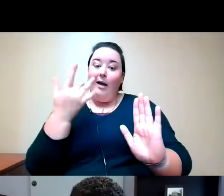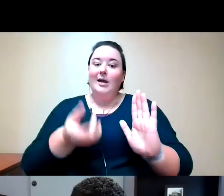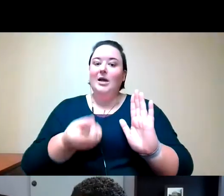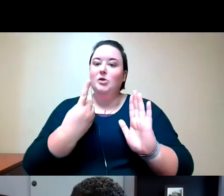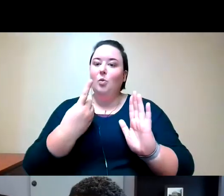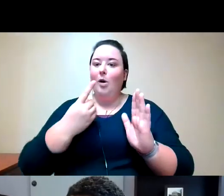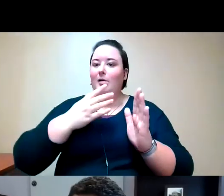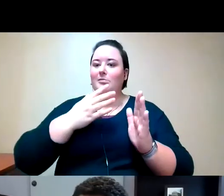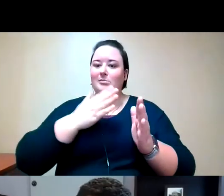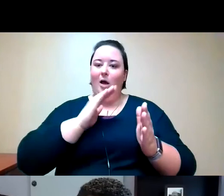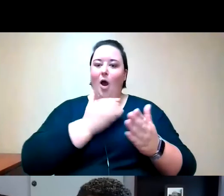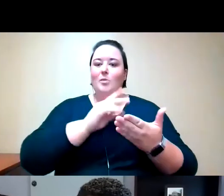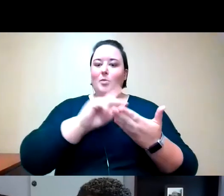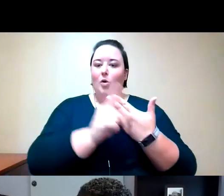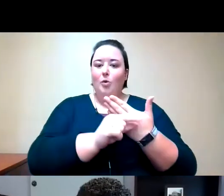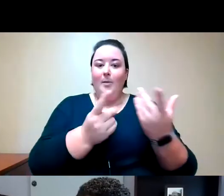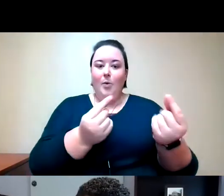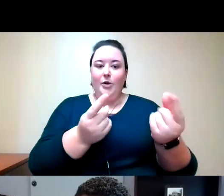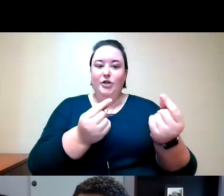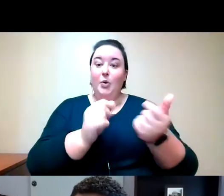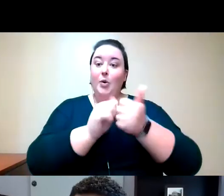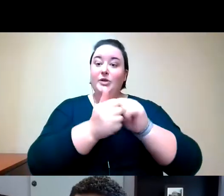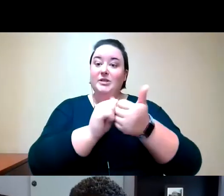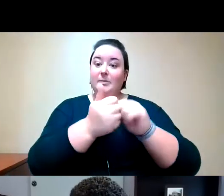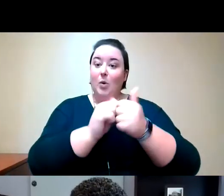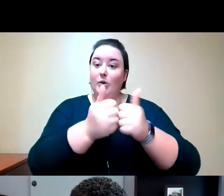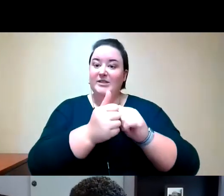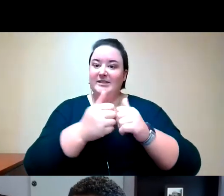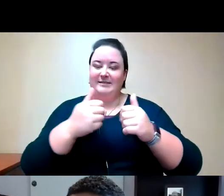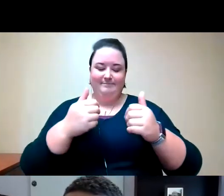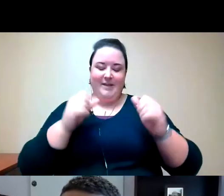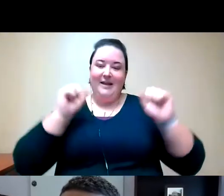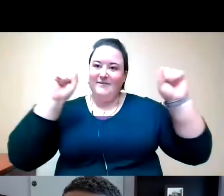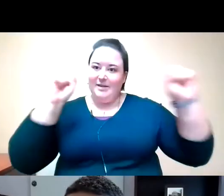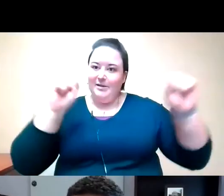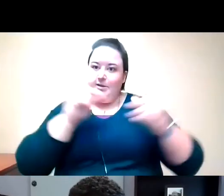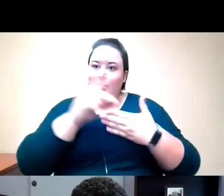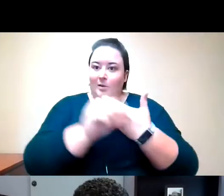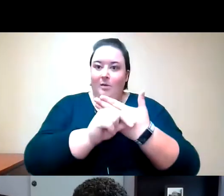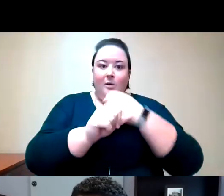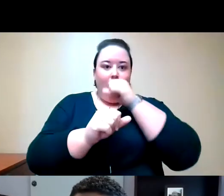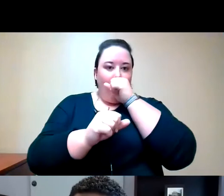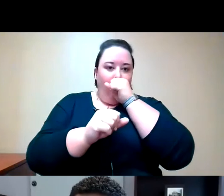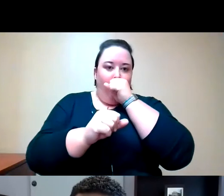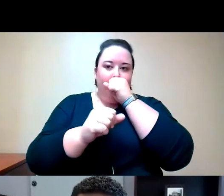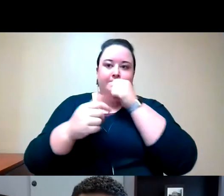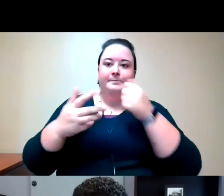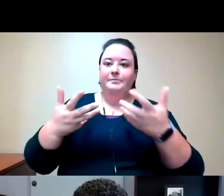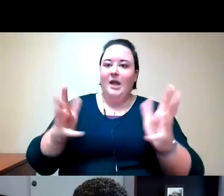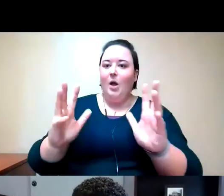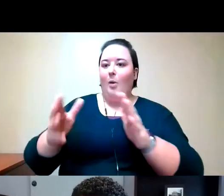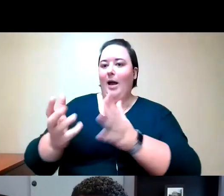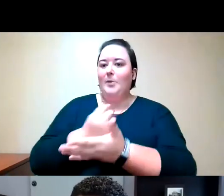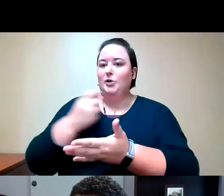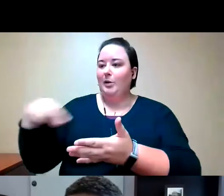program is our Adaptive Sports and Fitness program, which is providing opportunities for students with disabilities to engage in